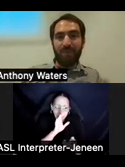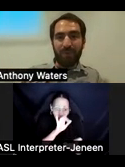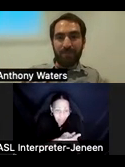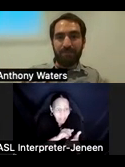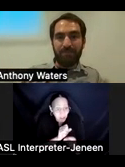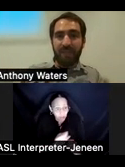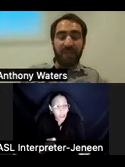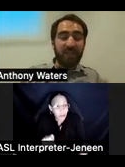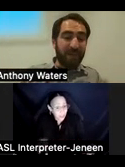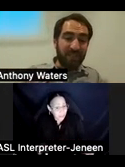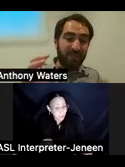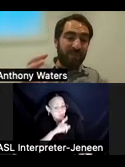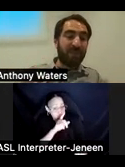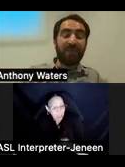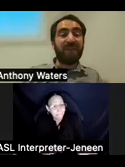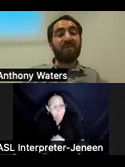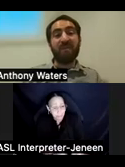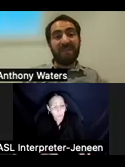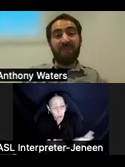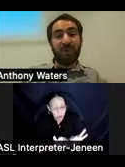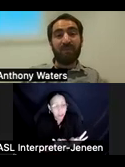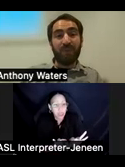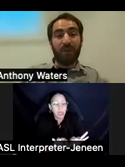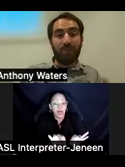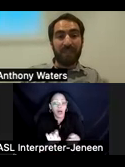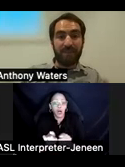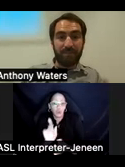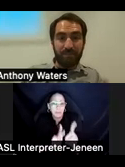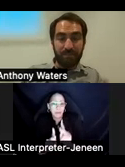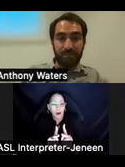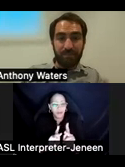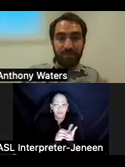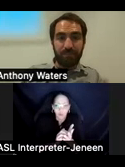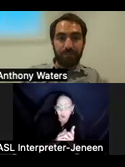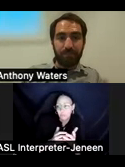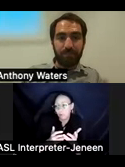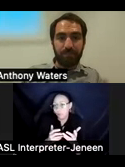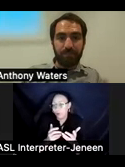really important, especially when people are feeling really vulnerable and hopeless.